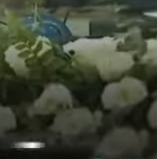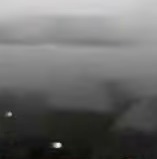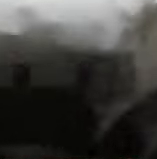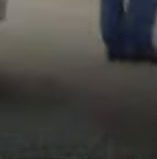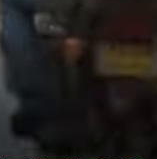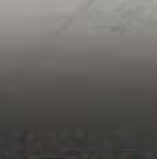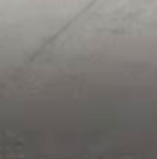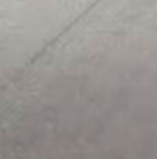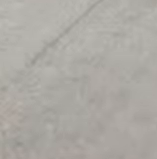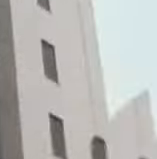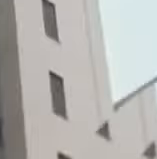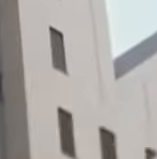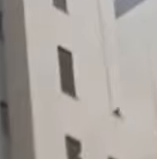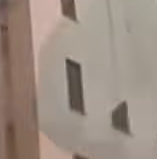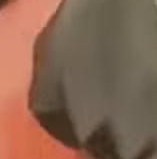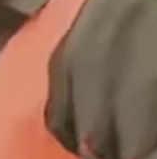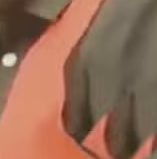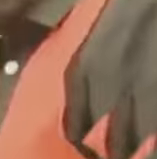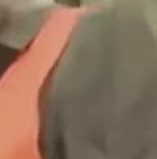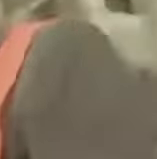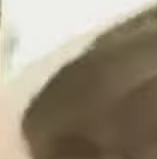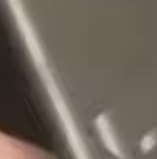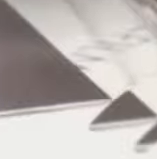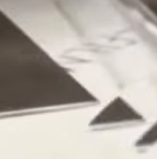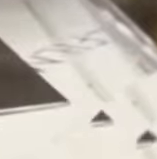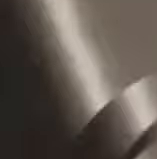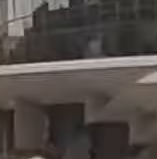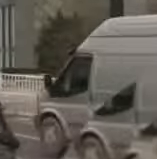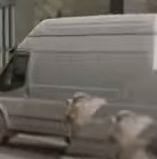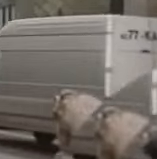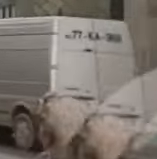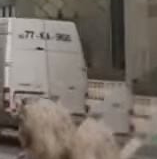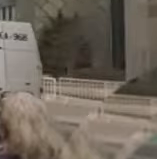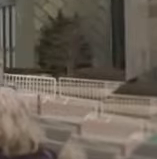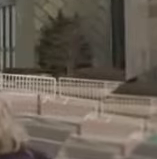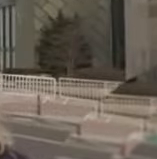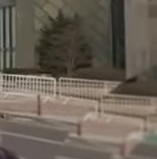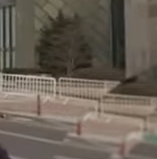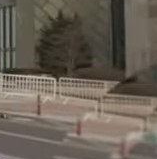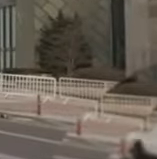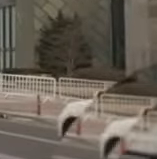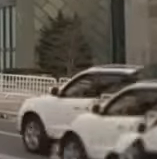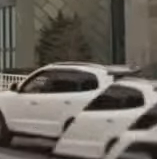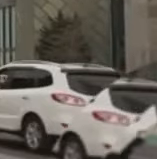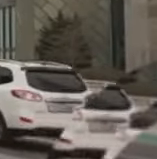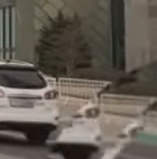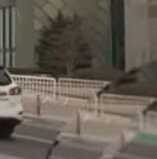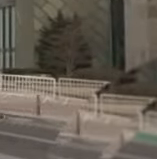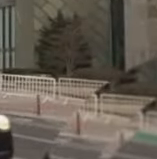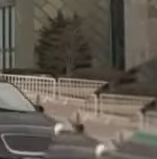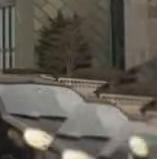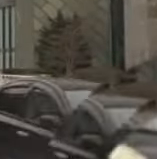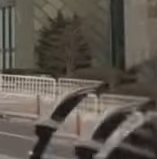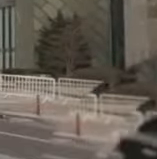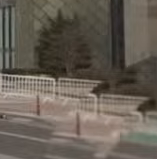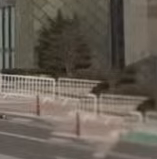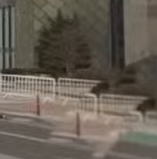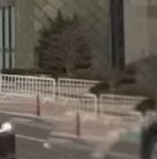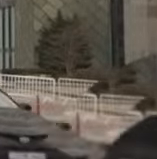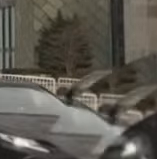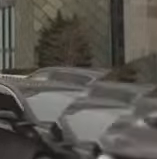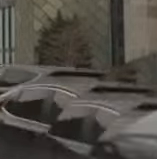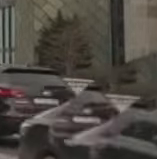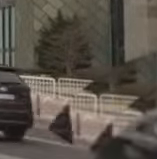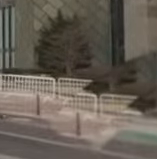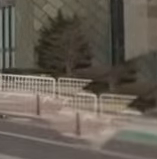positions, it is easier to get lost in the labyrinth of words. Inside Government takes you to key global metropolis